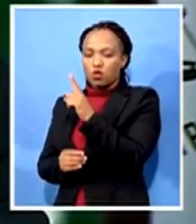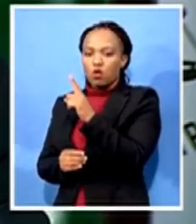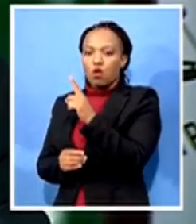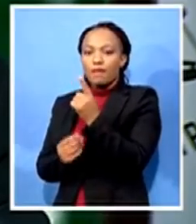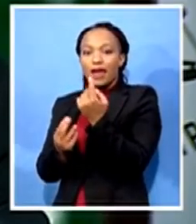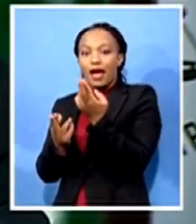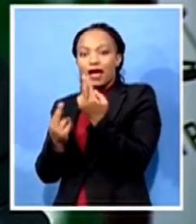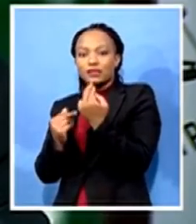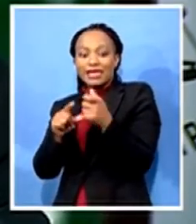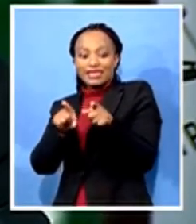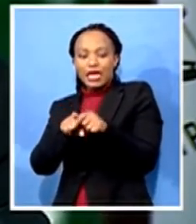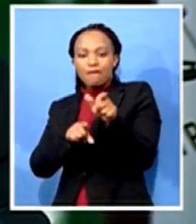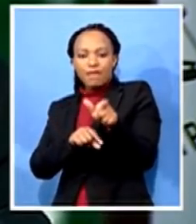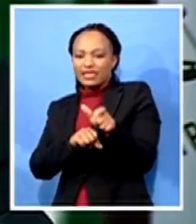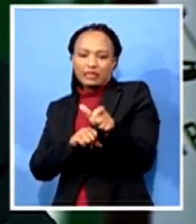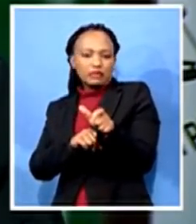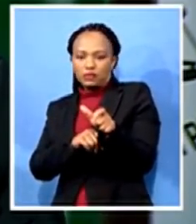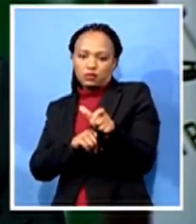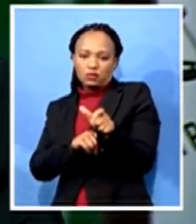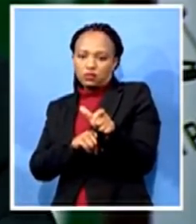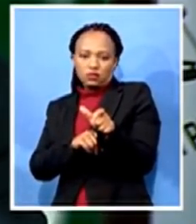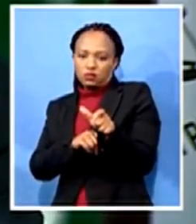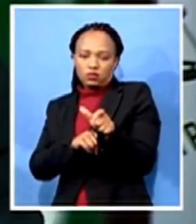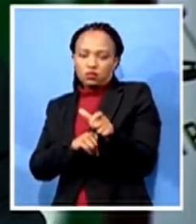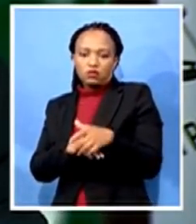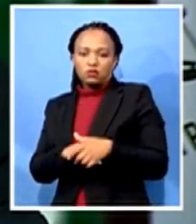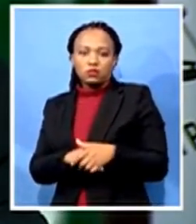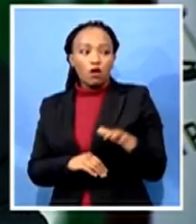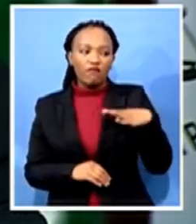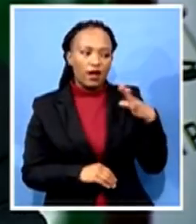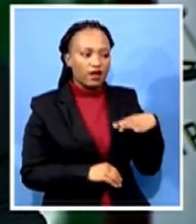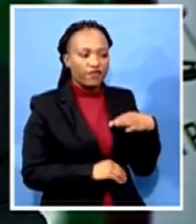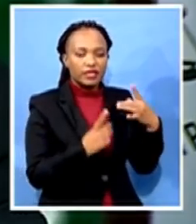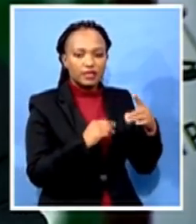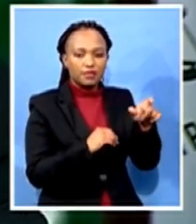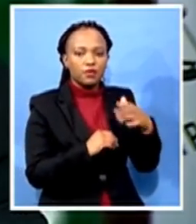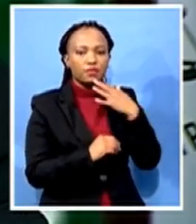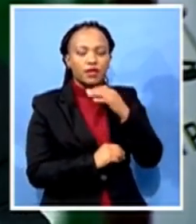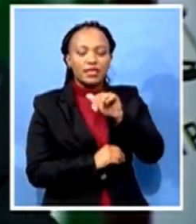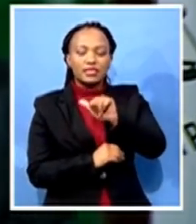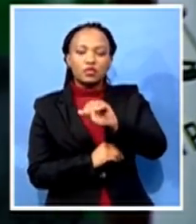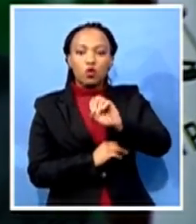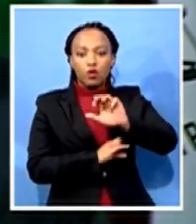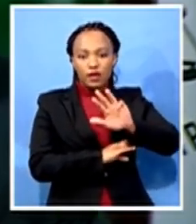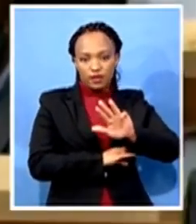I think they... Well, that's fine, Chair. Then 609 to page